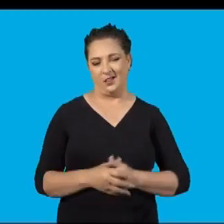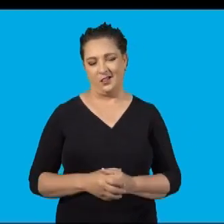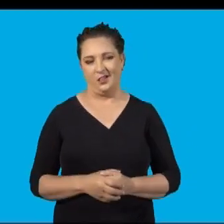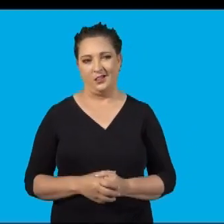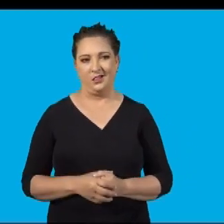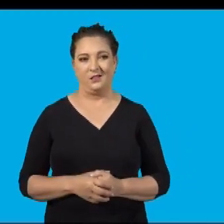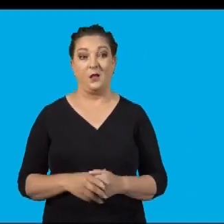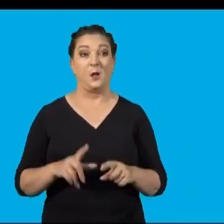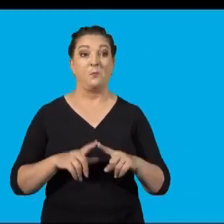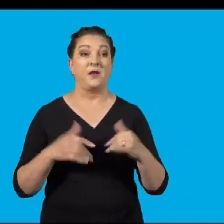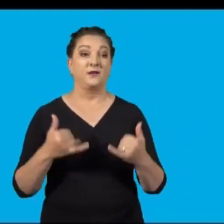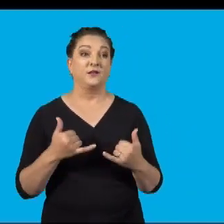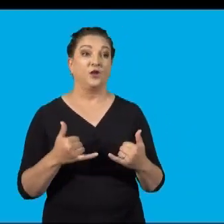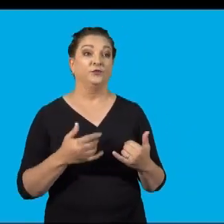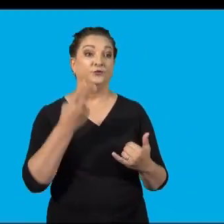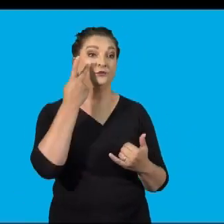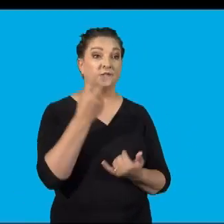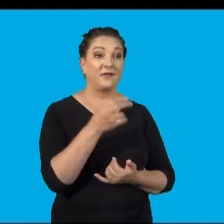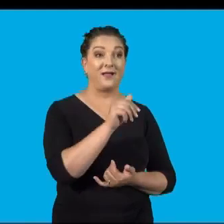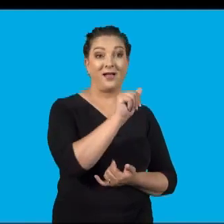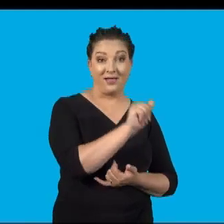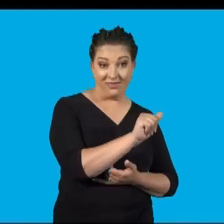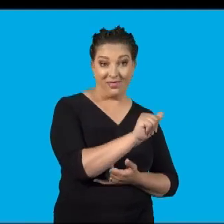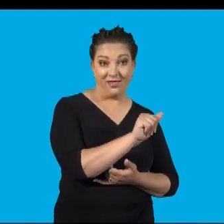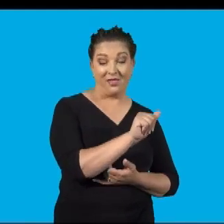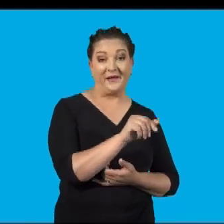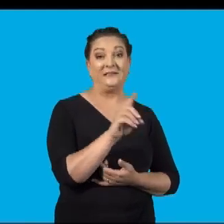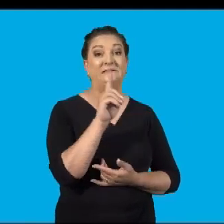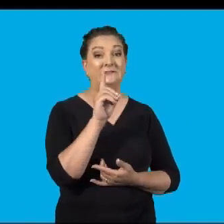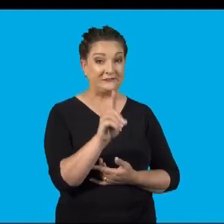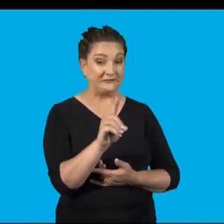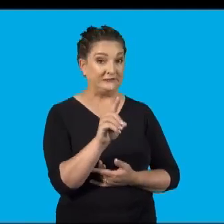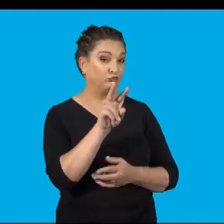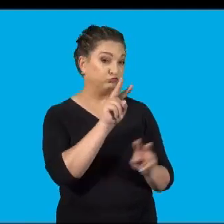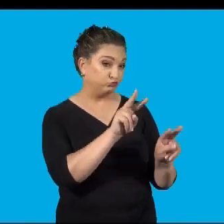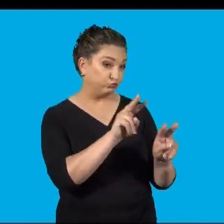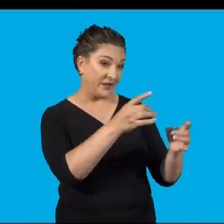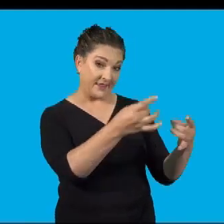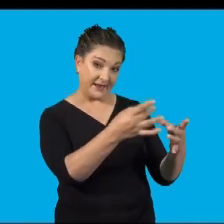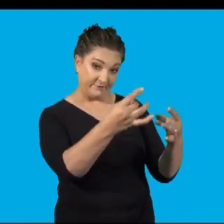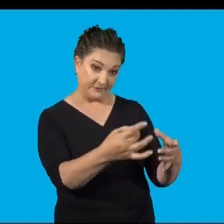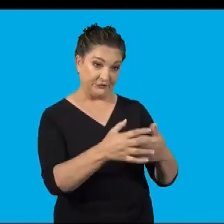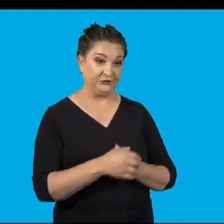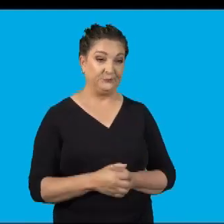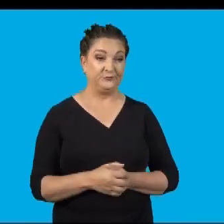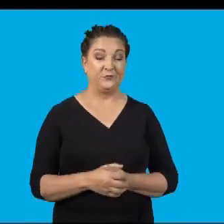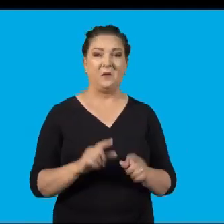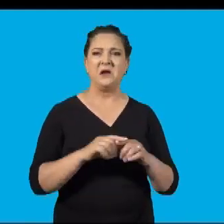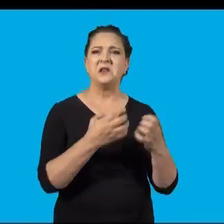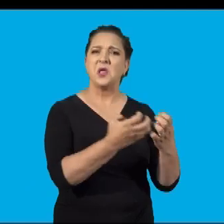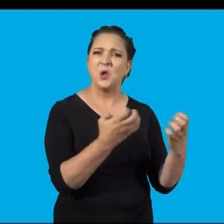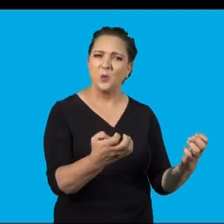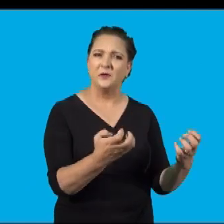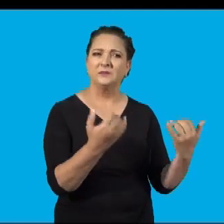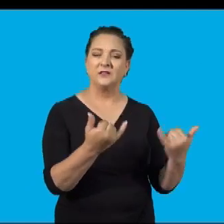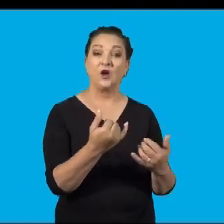reads, refer to information A and D. Here is A and here is D. The business